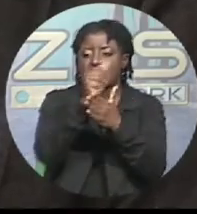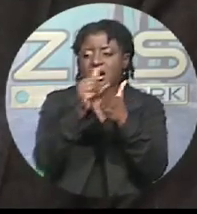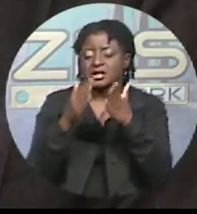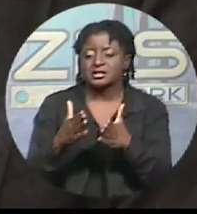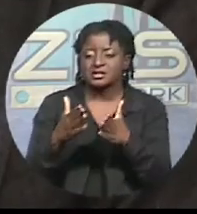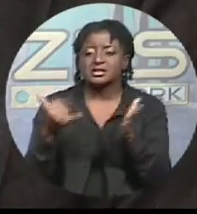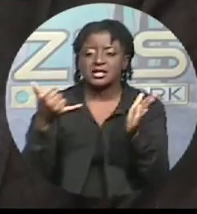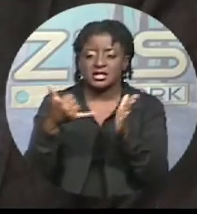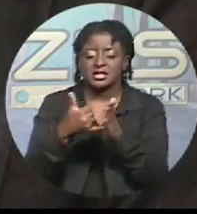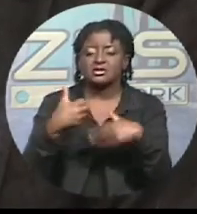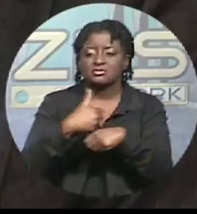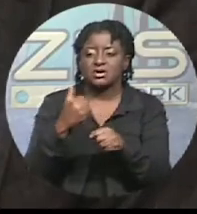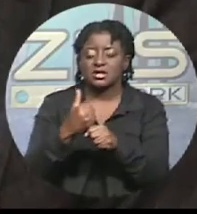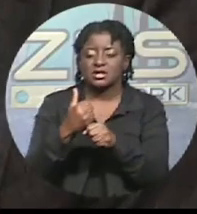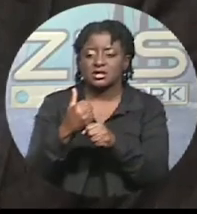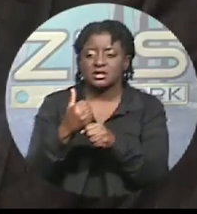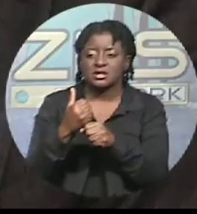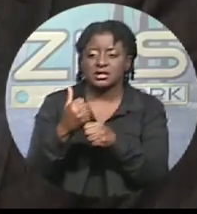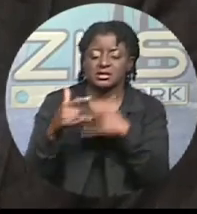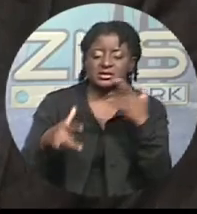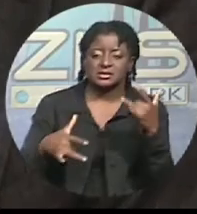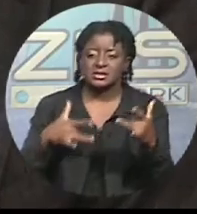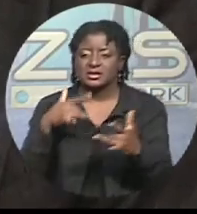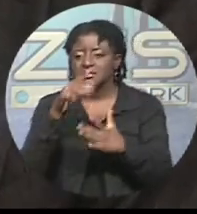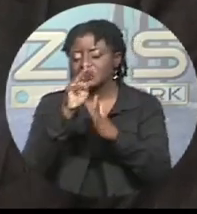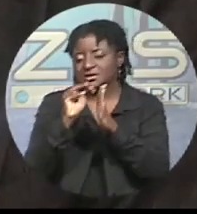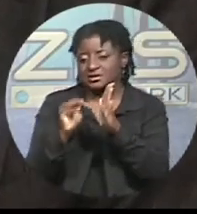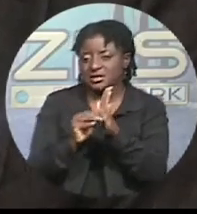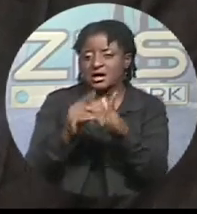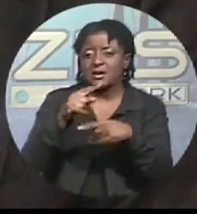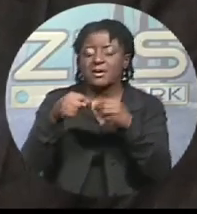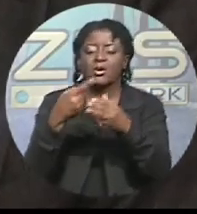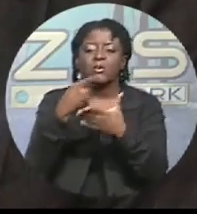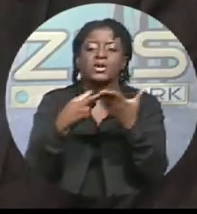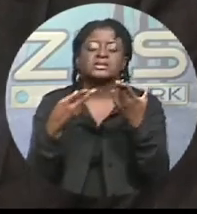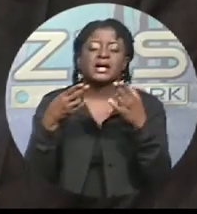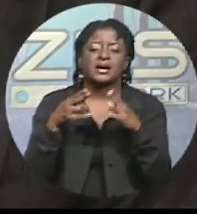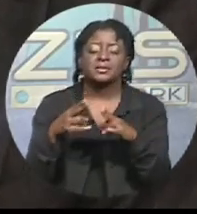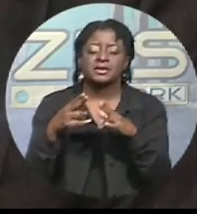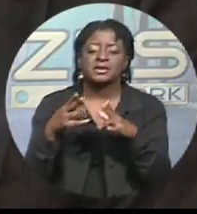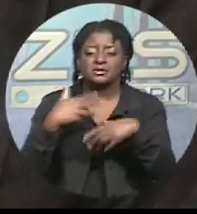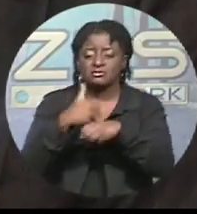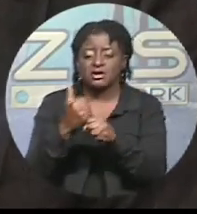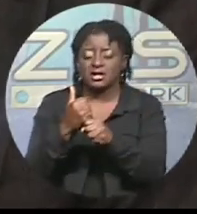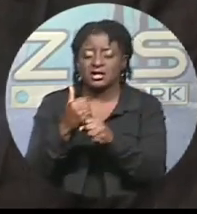has created a sort of hype about what's happening. It's kind of conjured up this level of